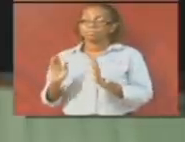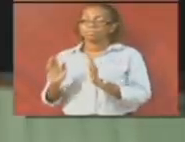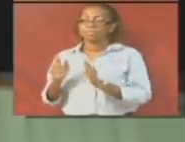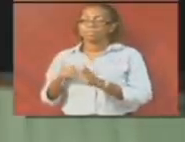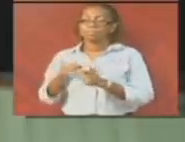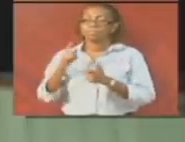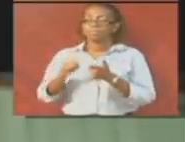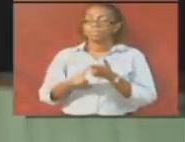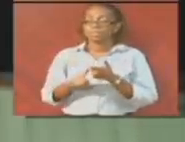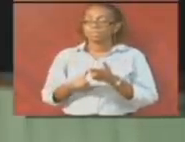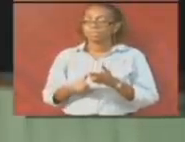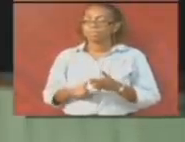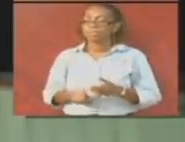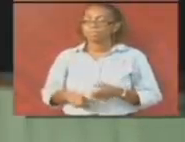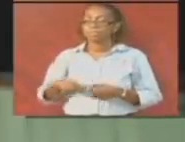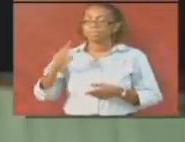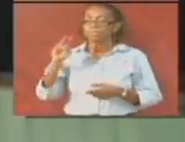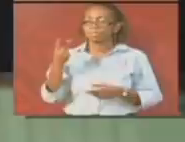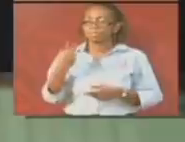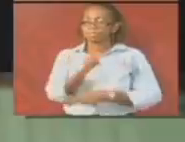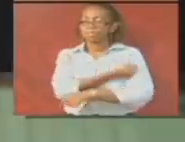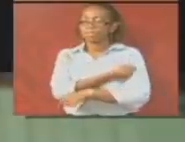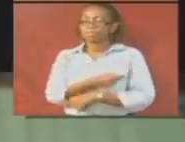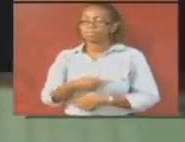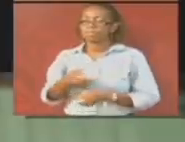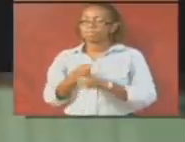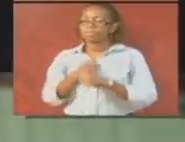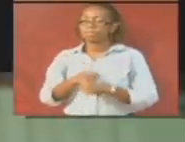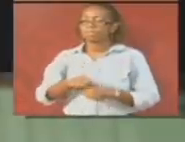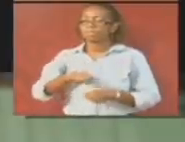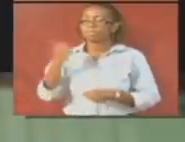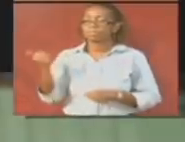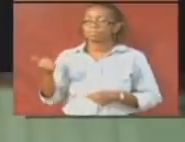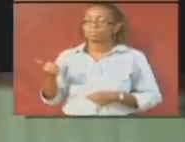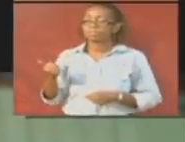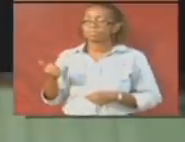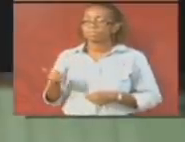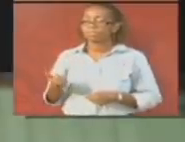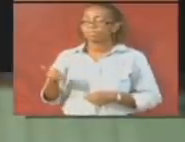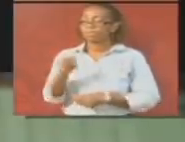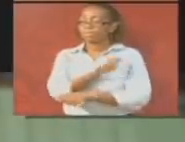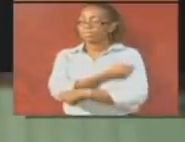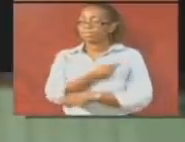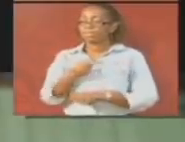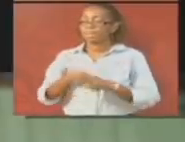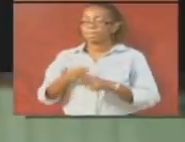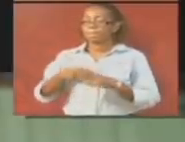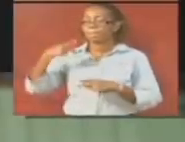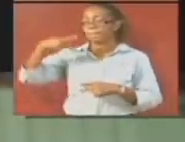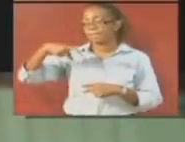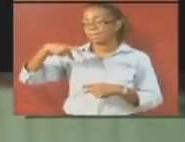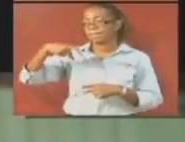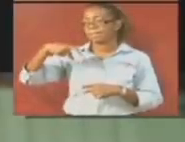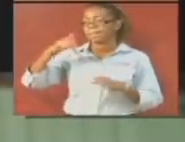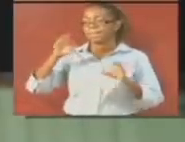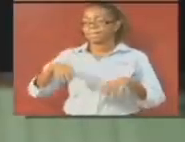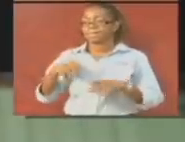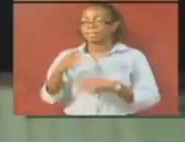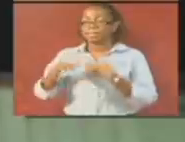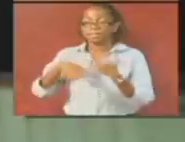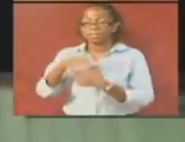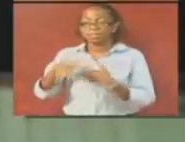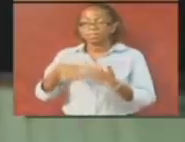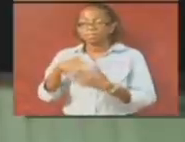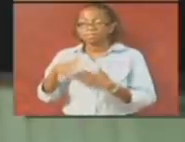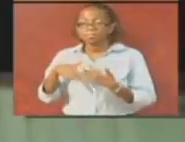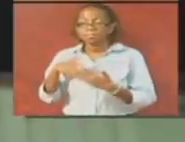dose, and then getting something of a different nature like the Pfizer, which is mRNA, as a second dose. And my second question is